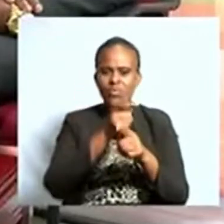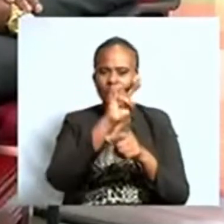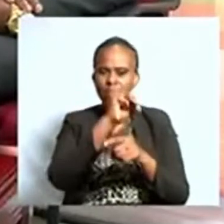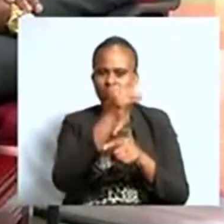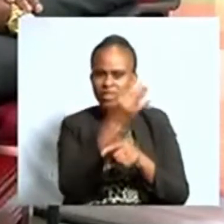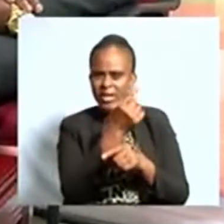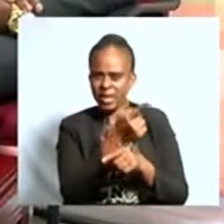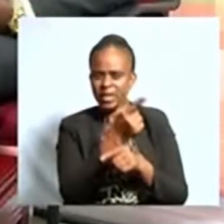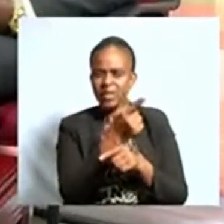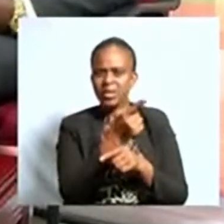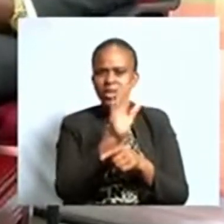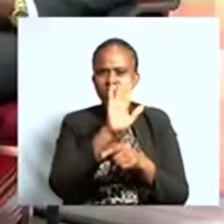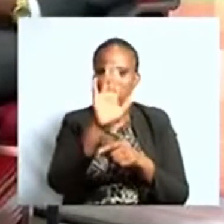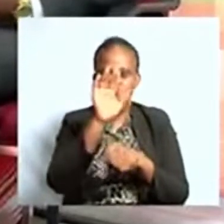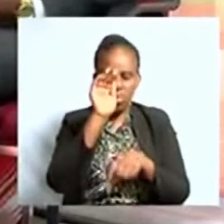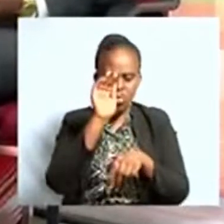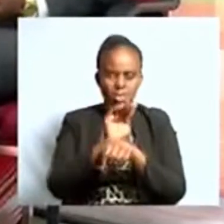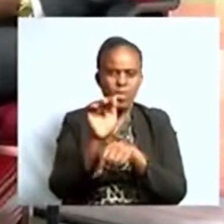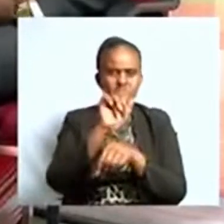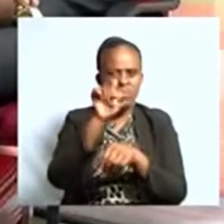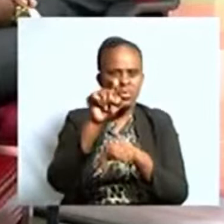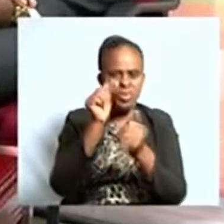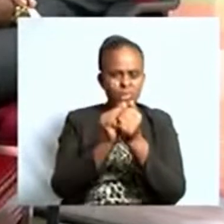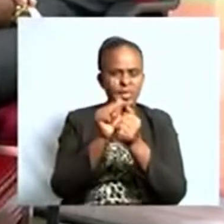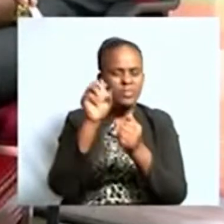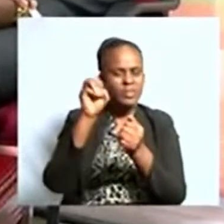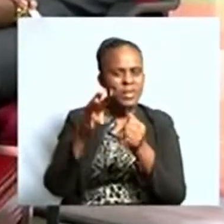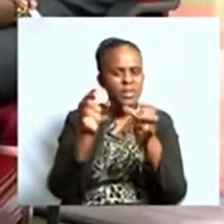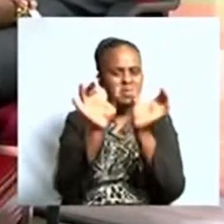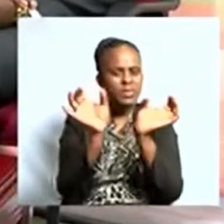Mwape from Muflira. What's your question regarding Munari constituency?